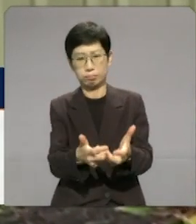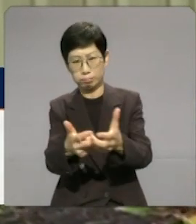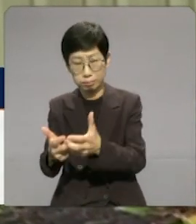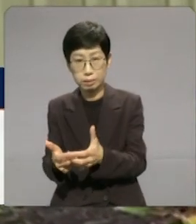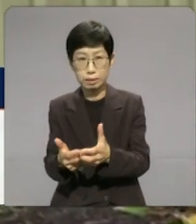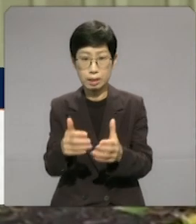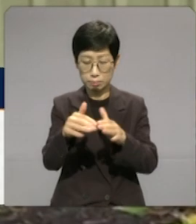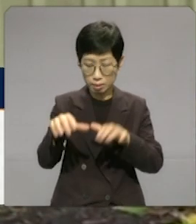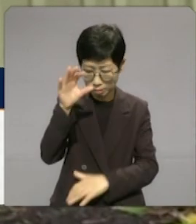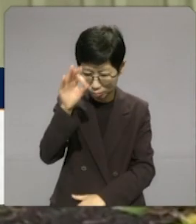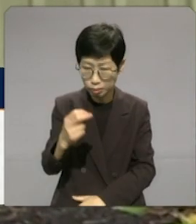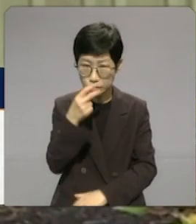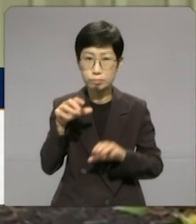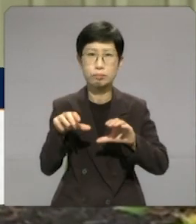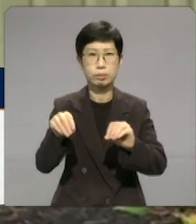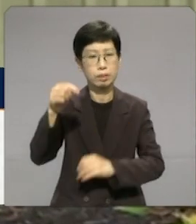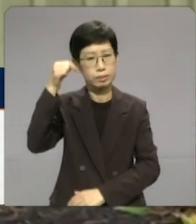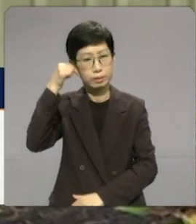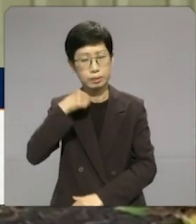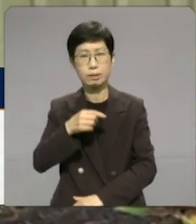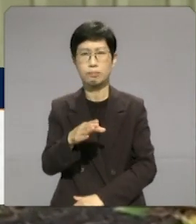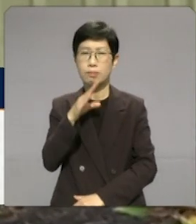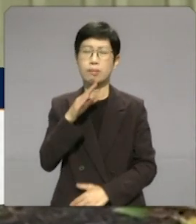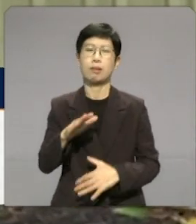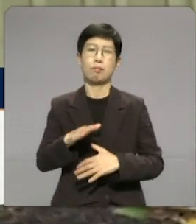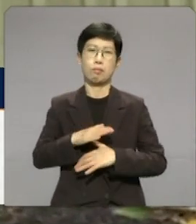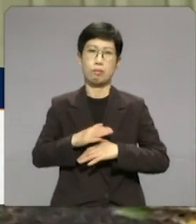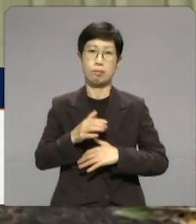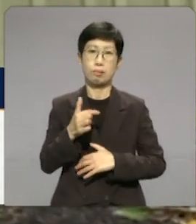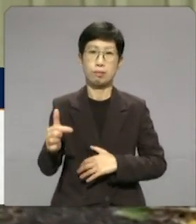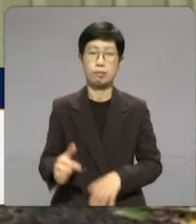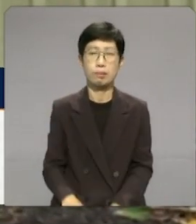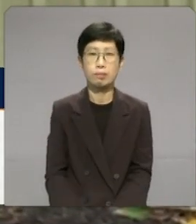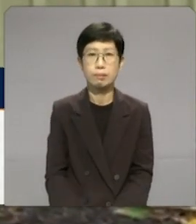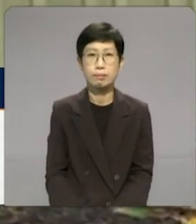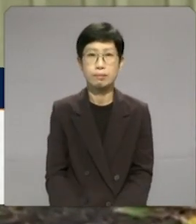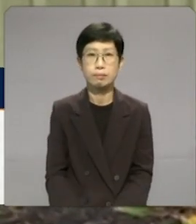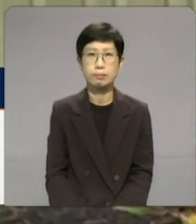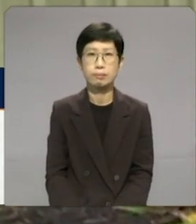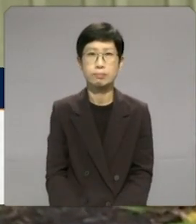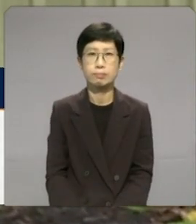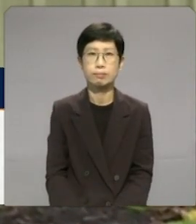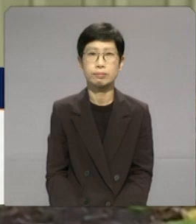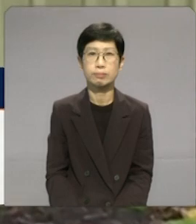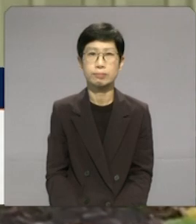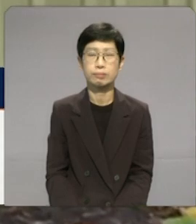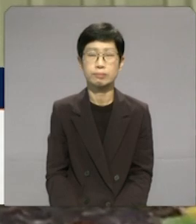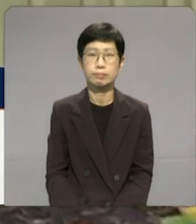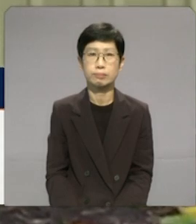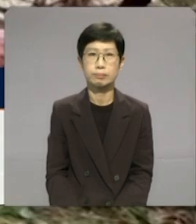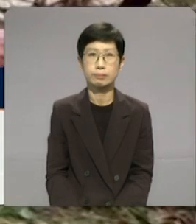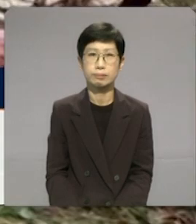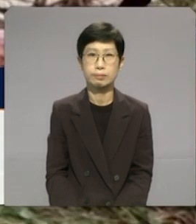full of buildings and trash and floating boathouses and floating homes, it just sort of takes your breath away. And